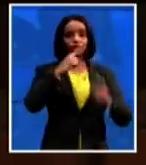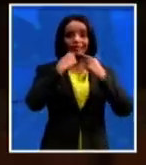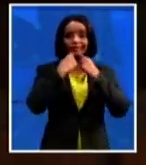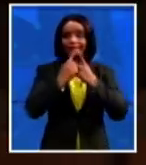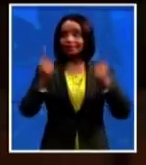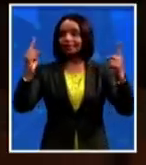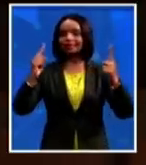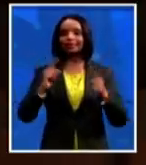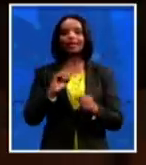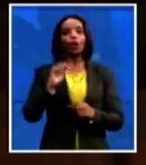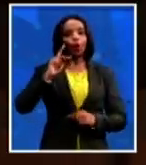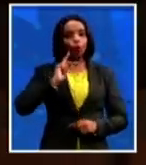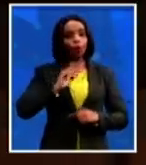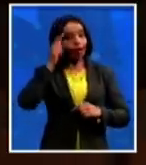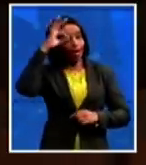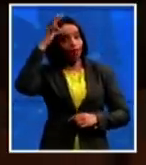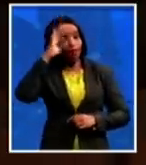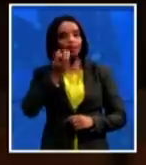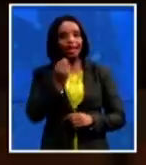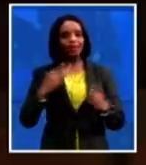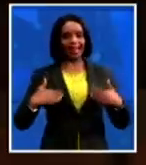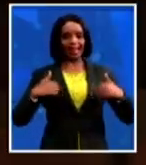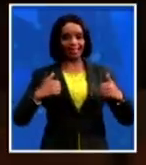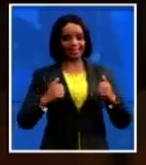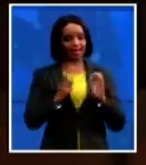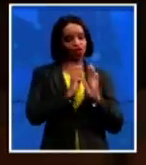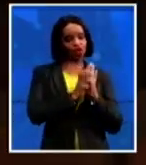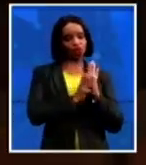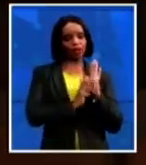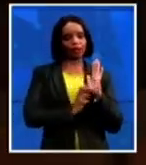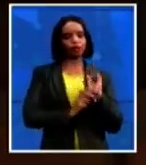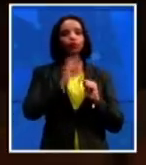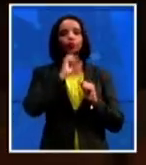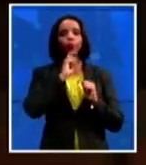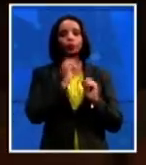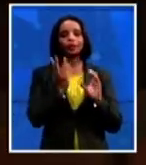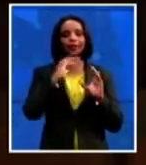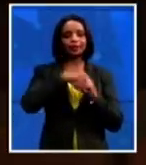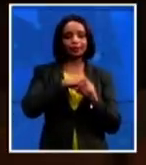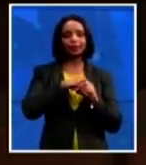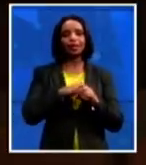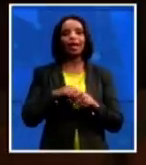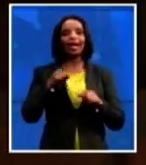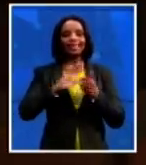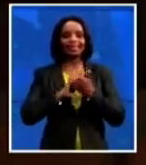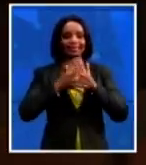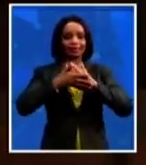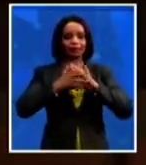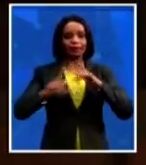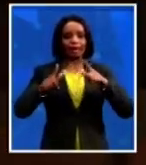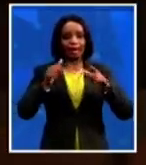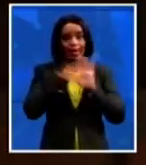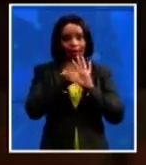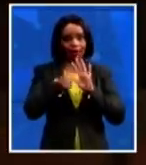it can review the use of the Disaster Management Act to manage its response to the pandemic and ultimately lifting the national state